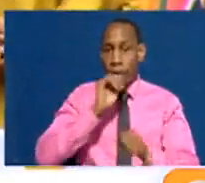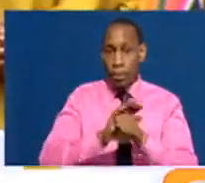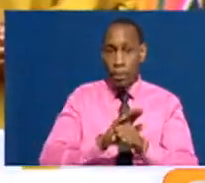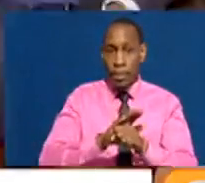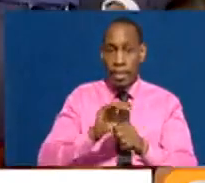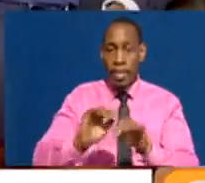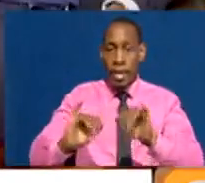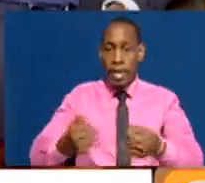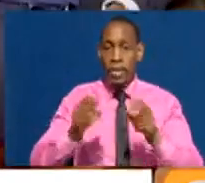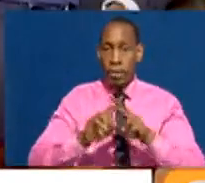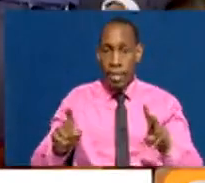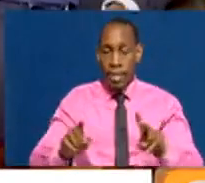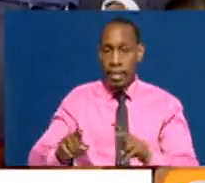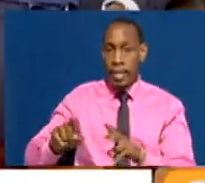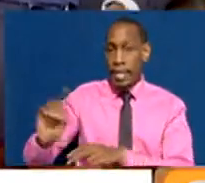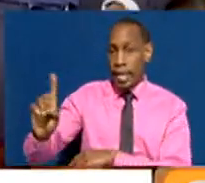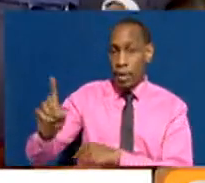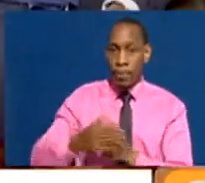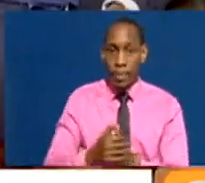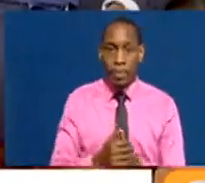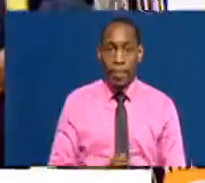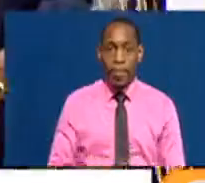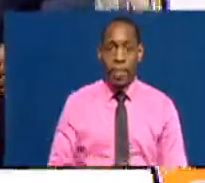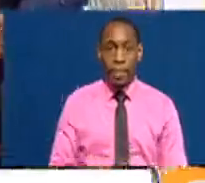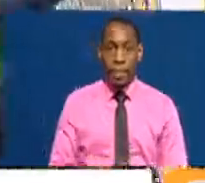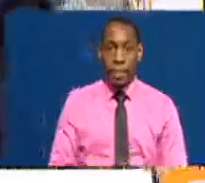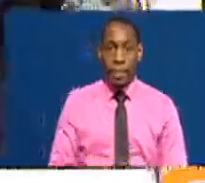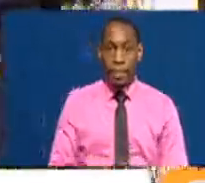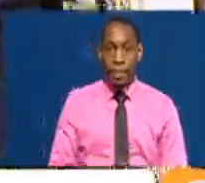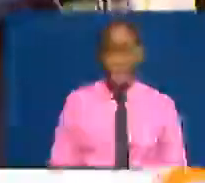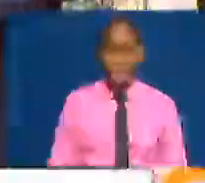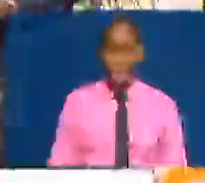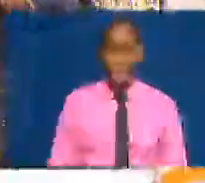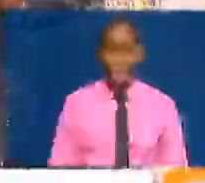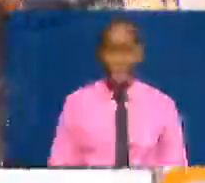a new dawn in the city under the sun.